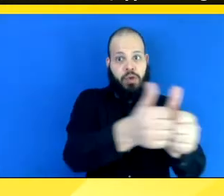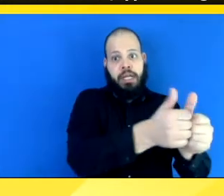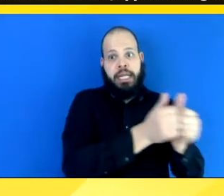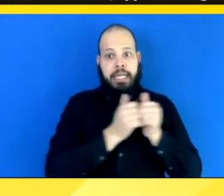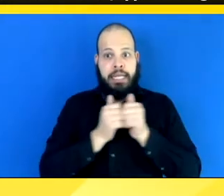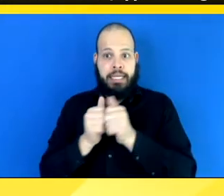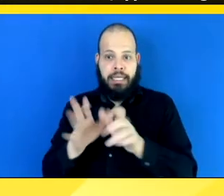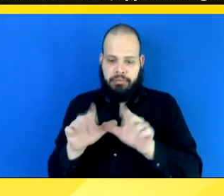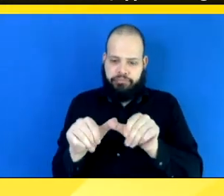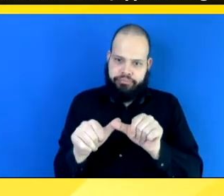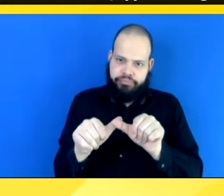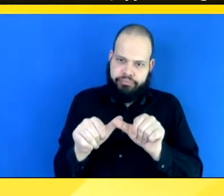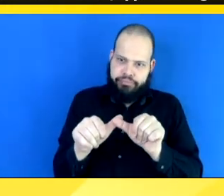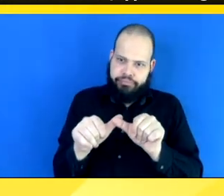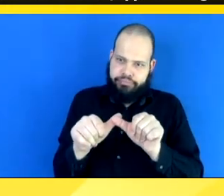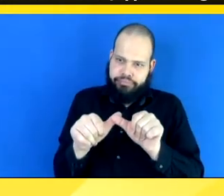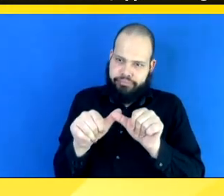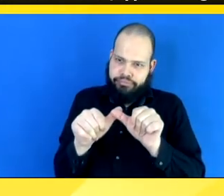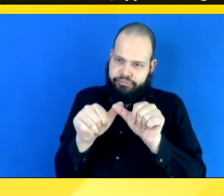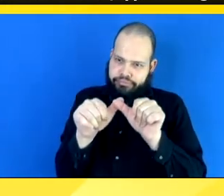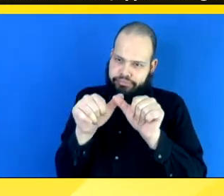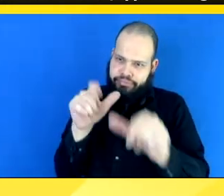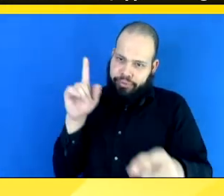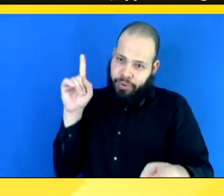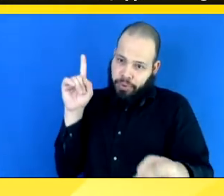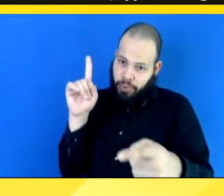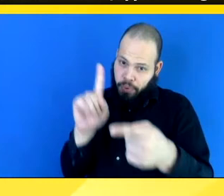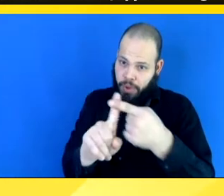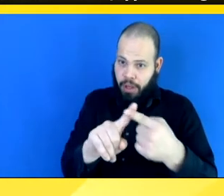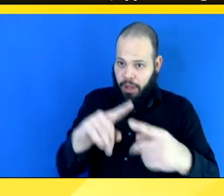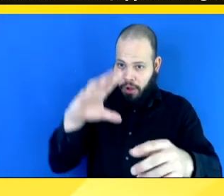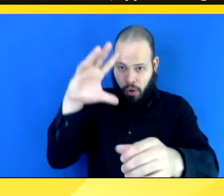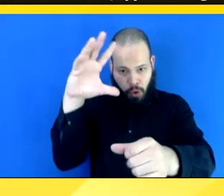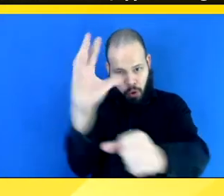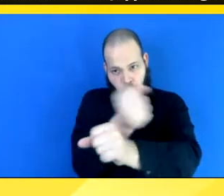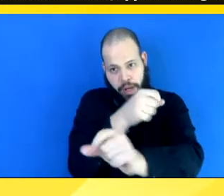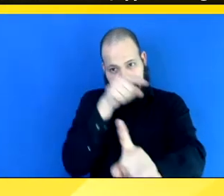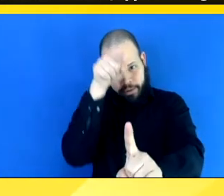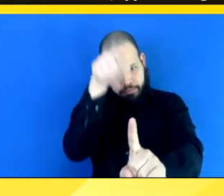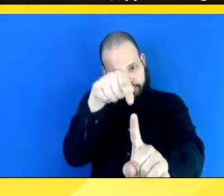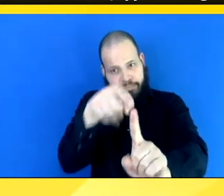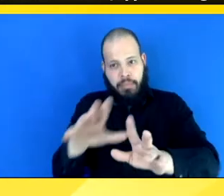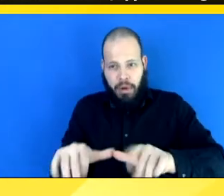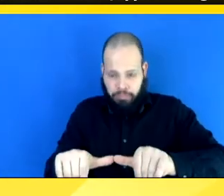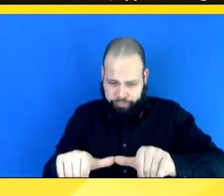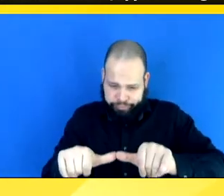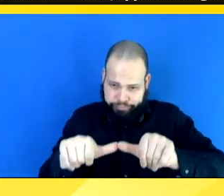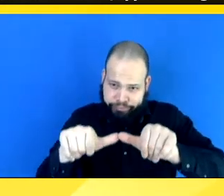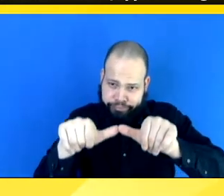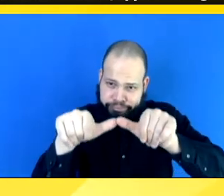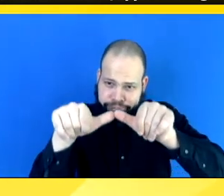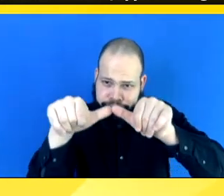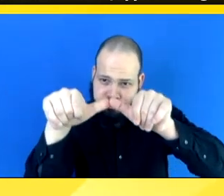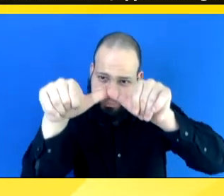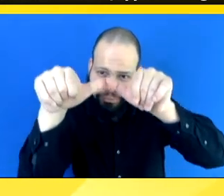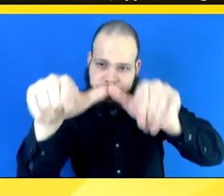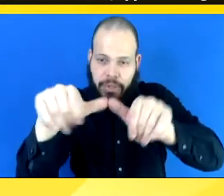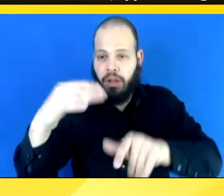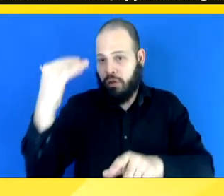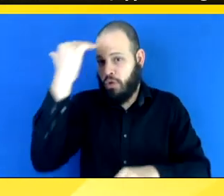then and until the end of time, forever and a day, people know the name Selma. You